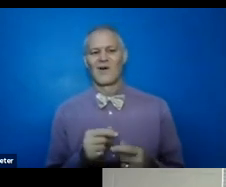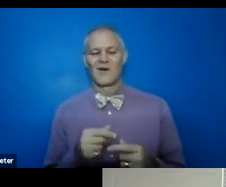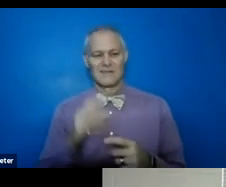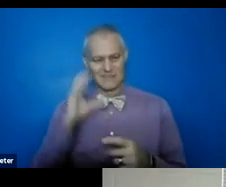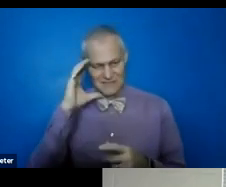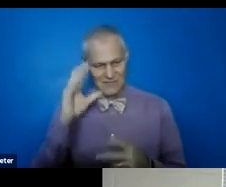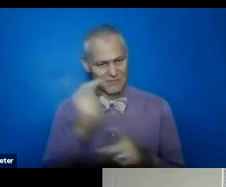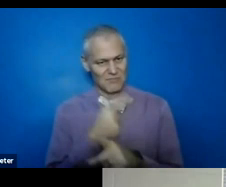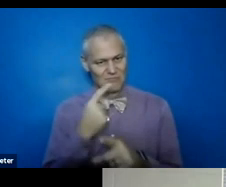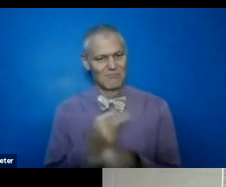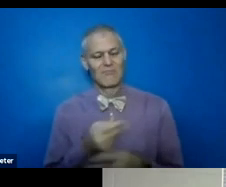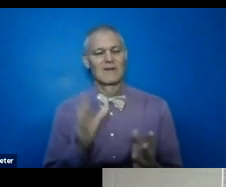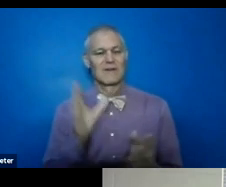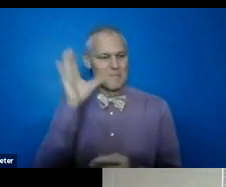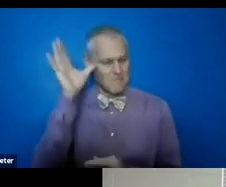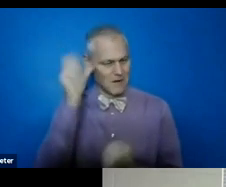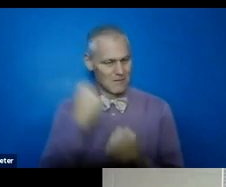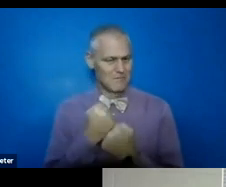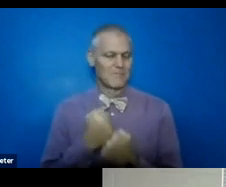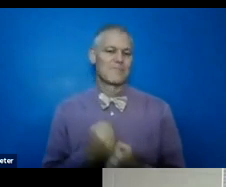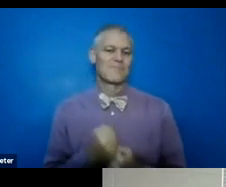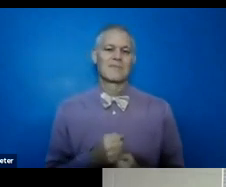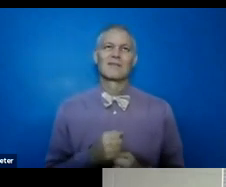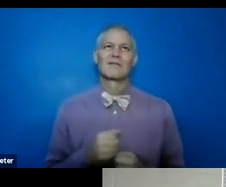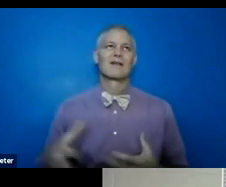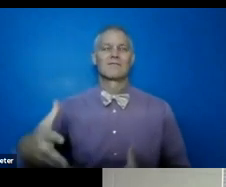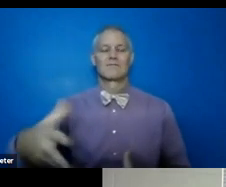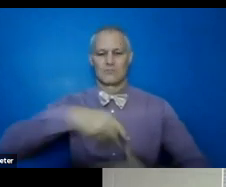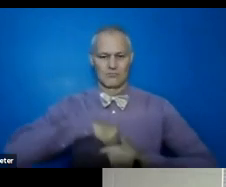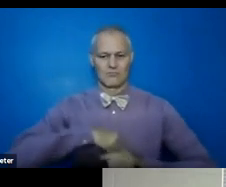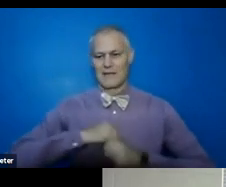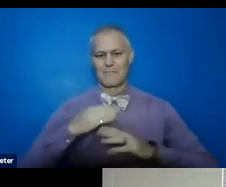parents. So just kind of embracing prevention.